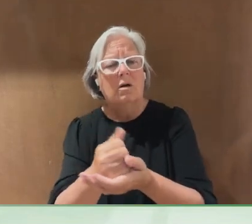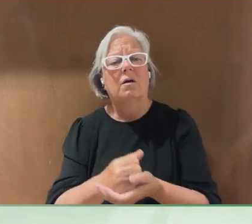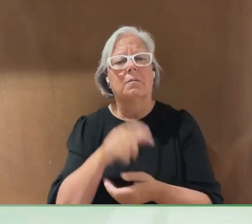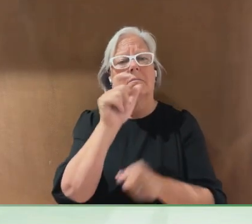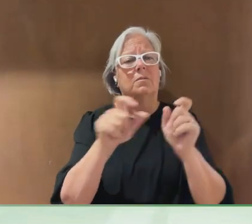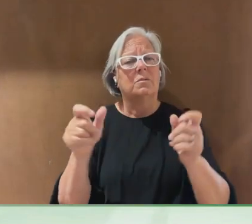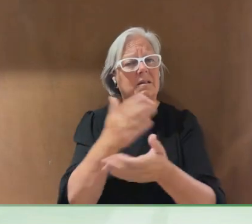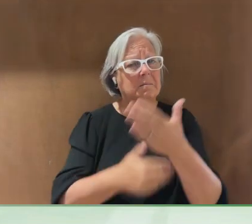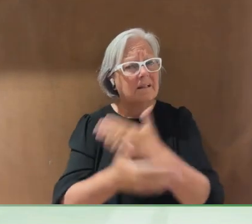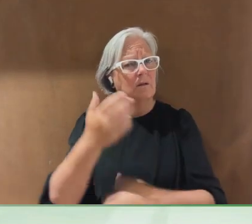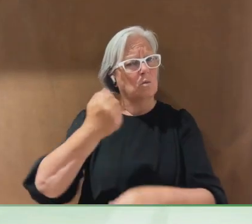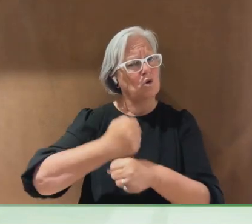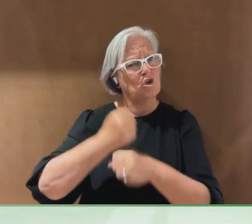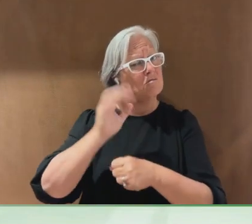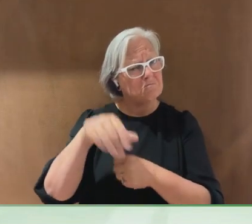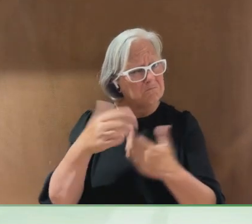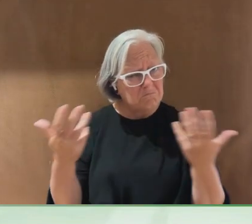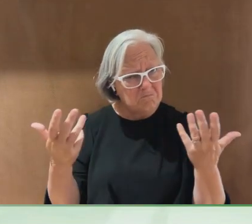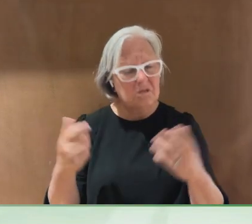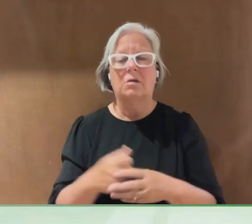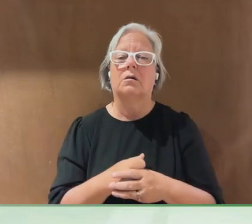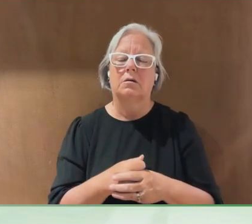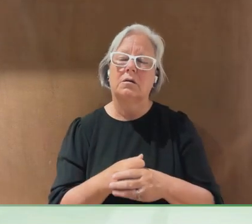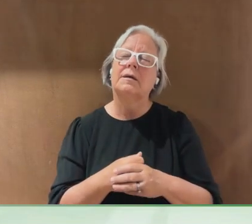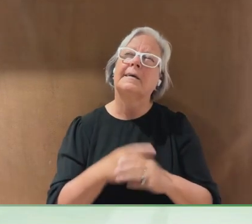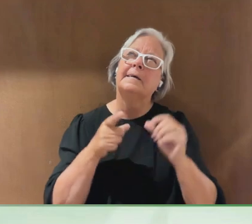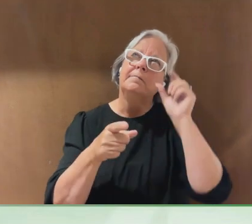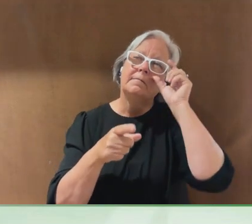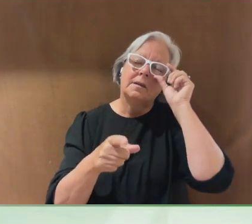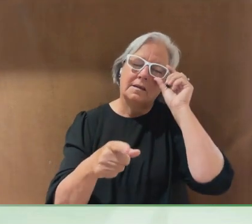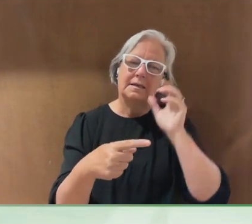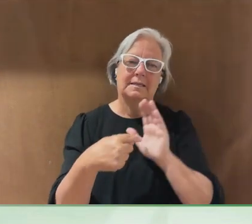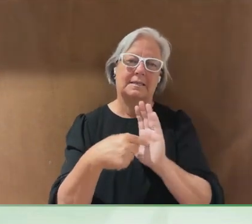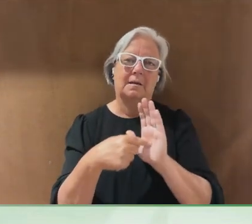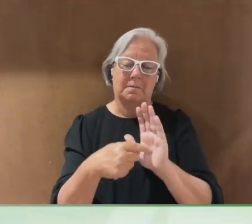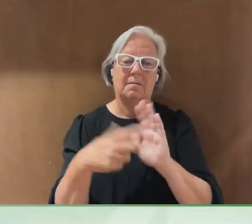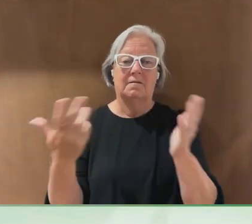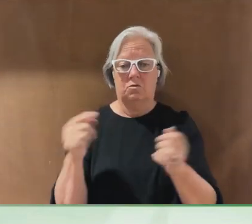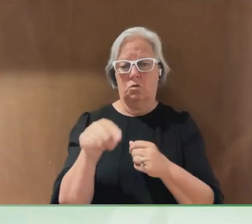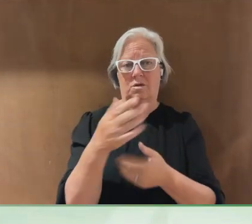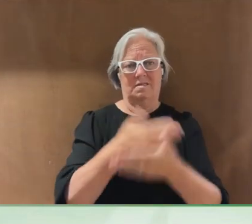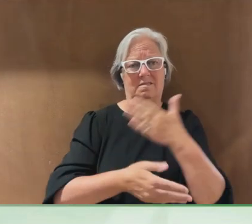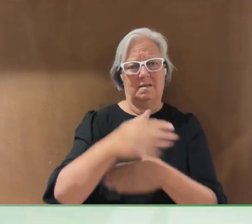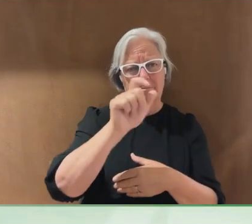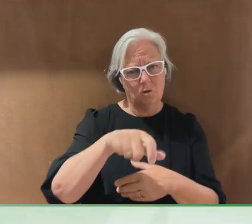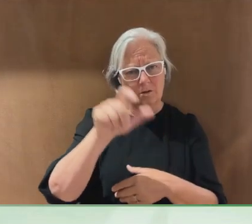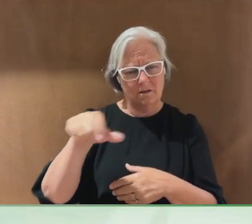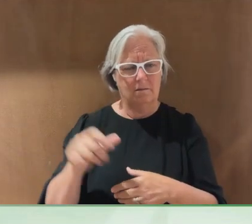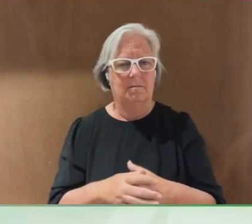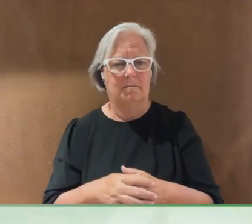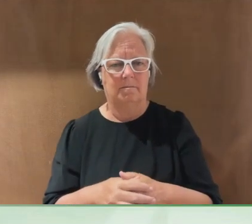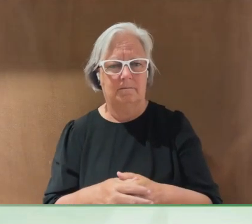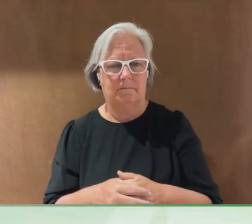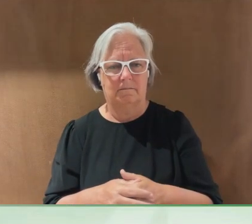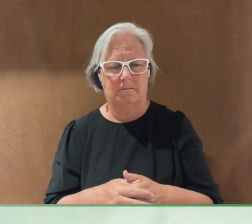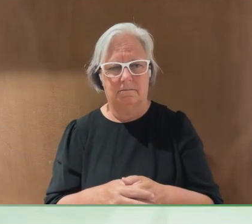Sorry, have you got examples where it's working for disabled individuals? Yeah, we had that. I had them. She was first. I